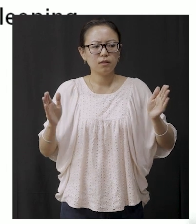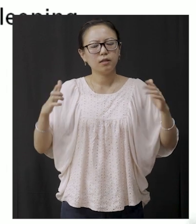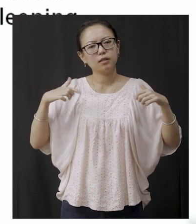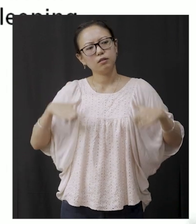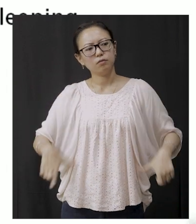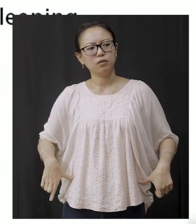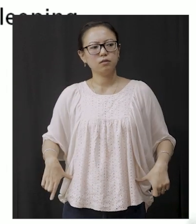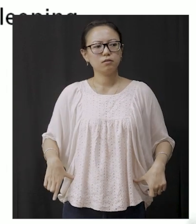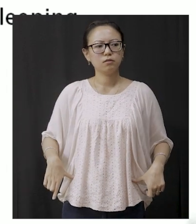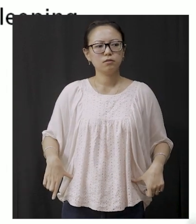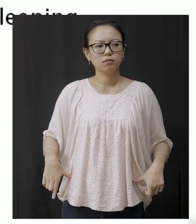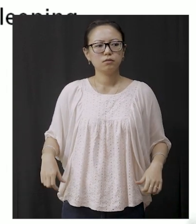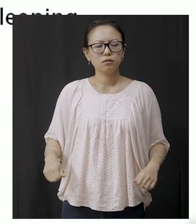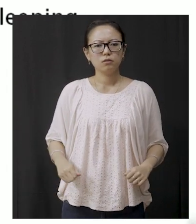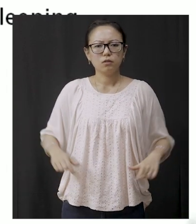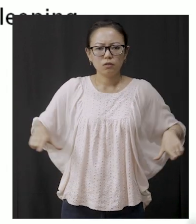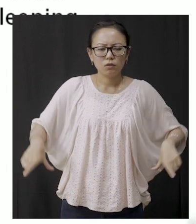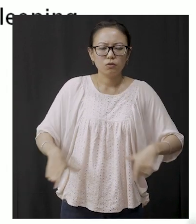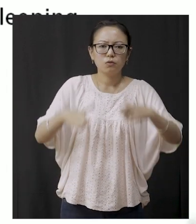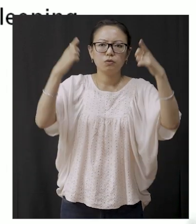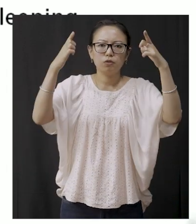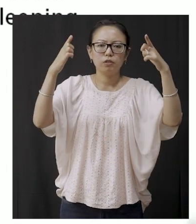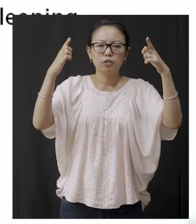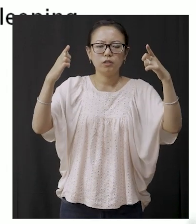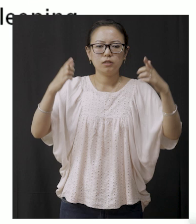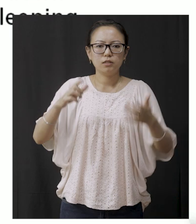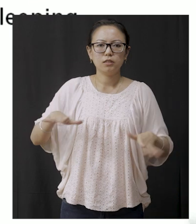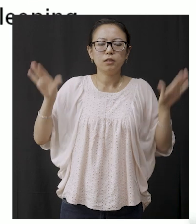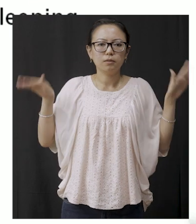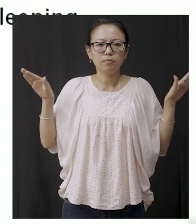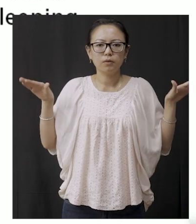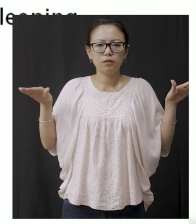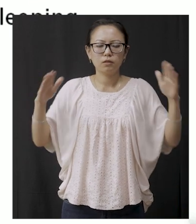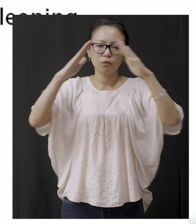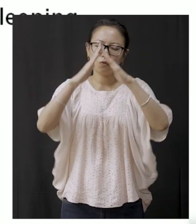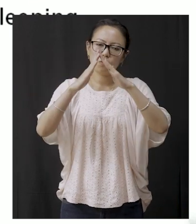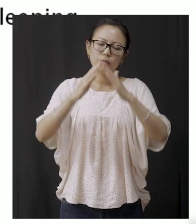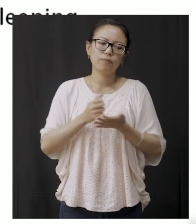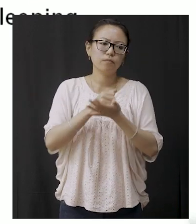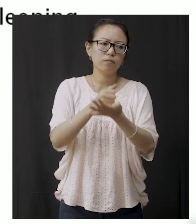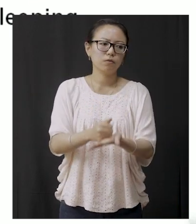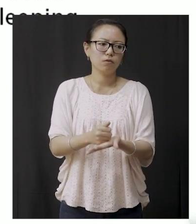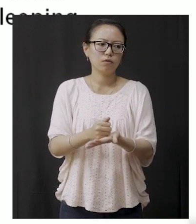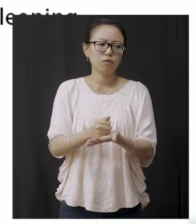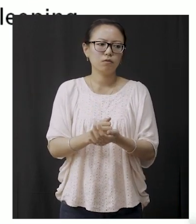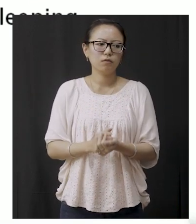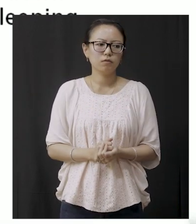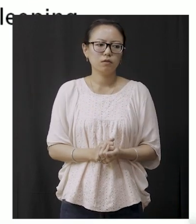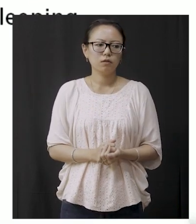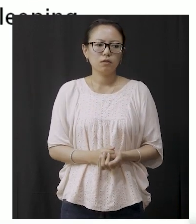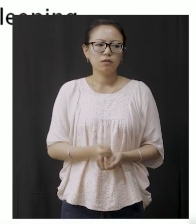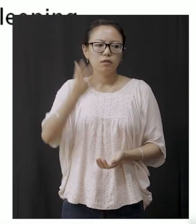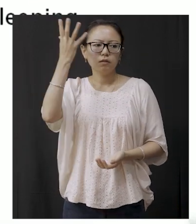trees peeping, the moon shines down on a world that's sleeping. Shall